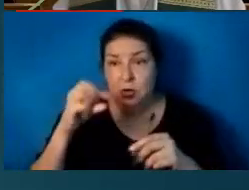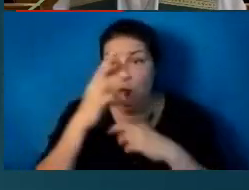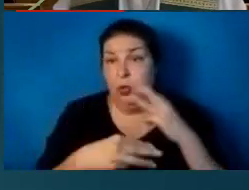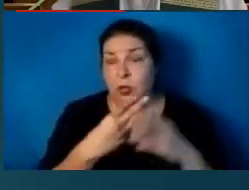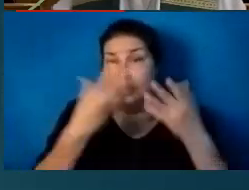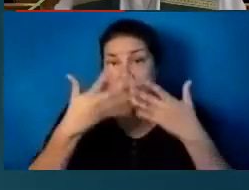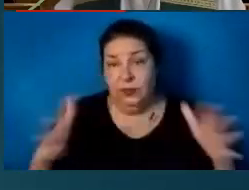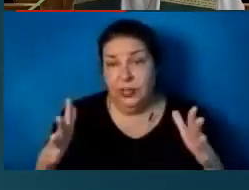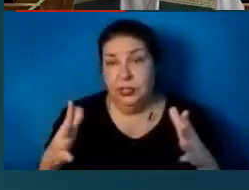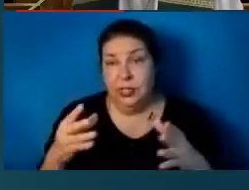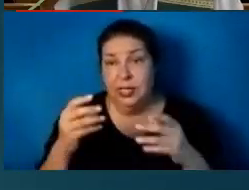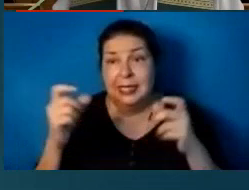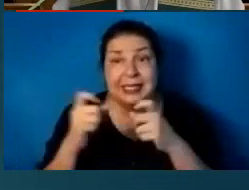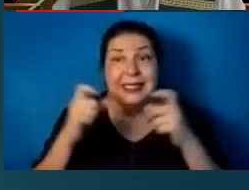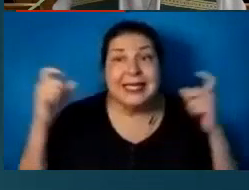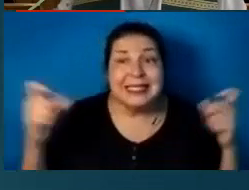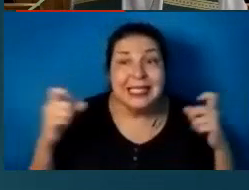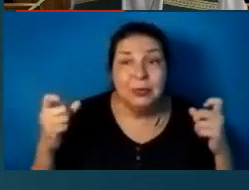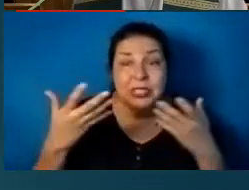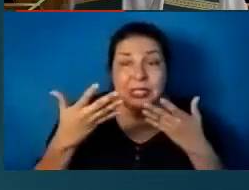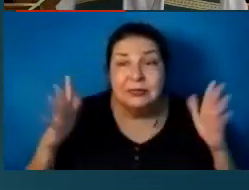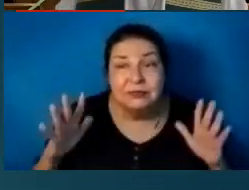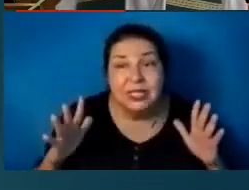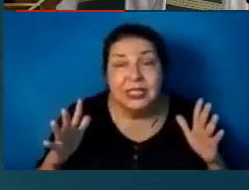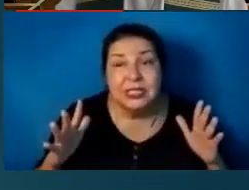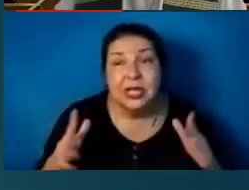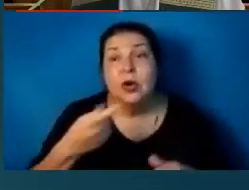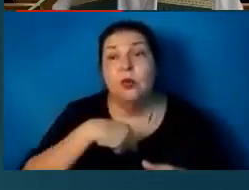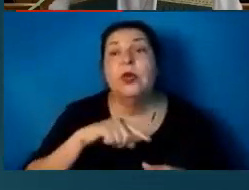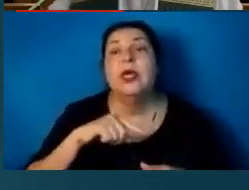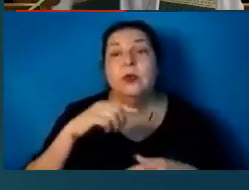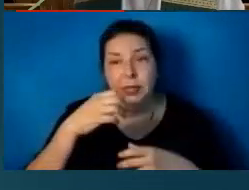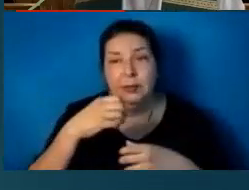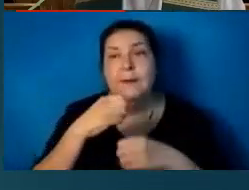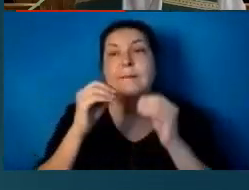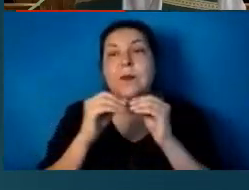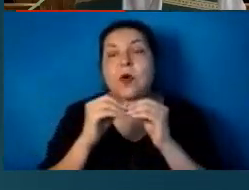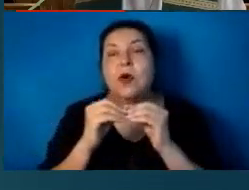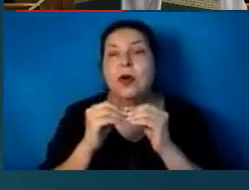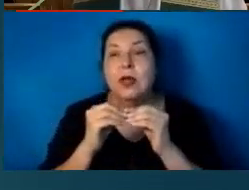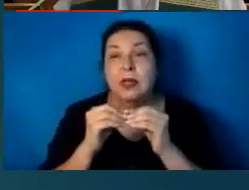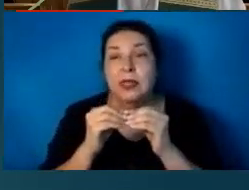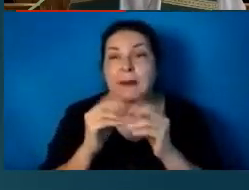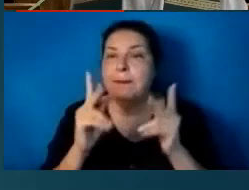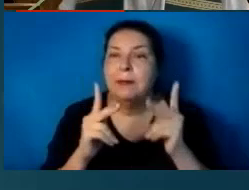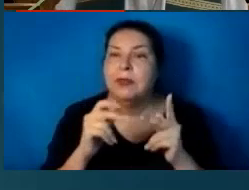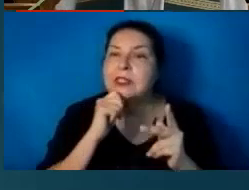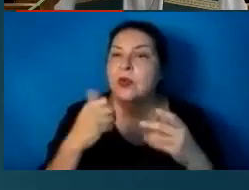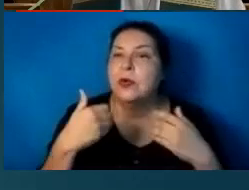the banquet is all that remains for us, we will be more than merely without sin. We